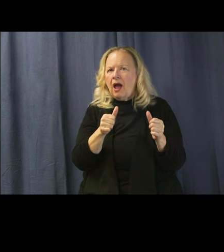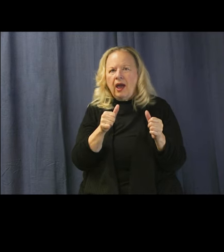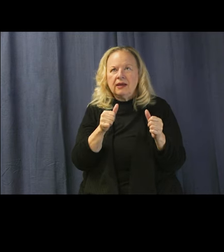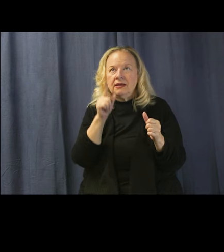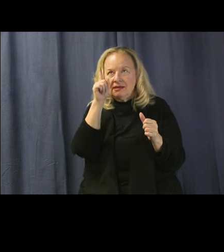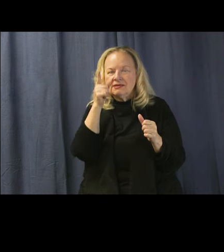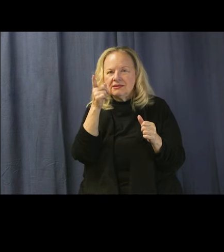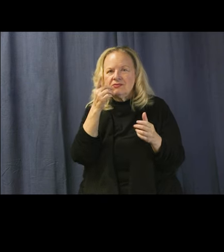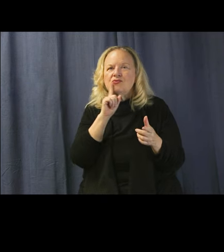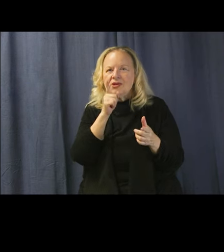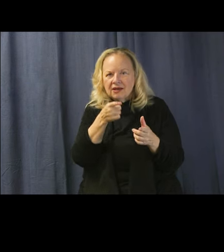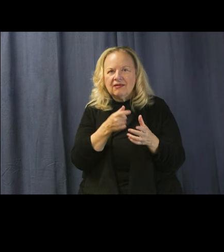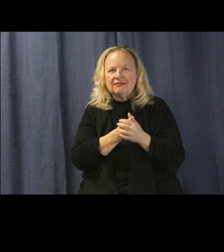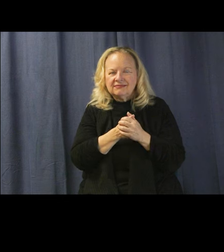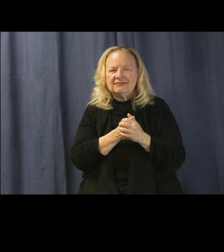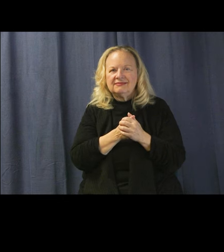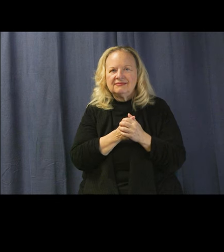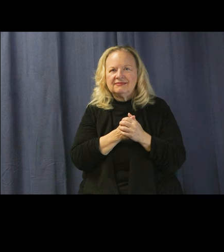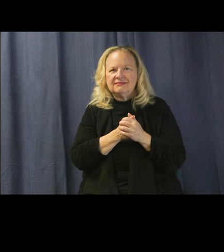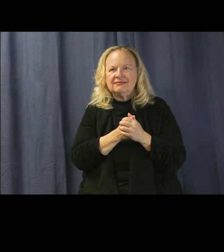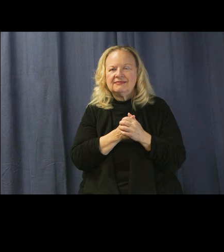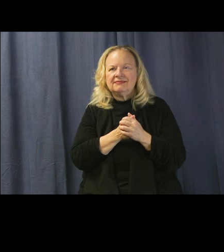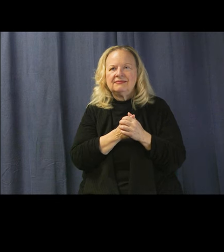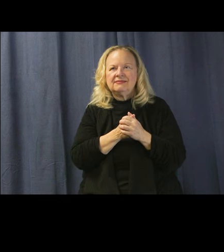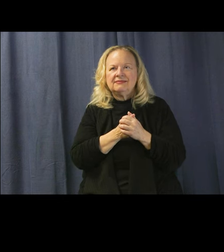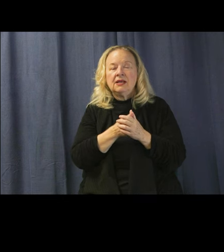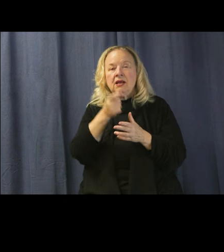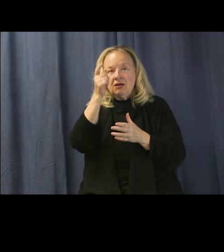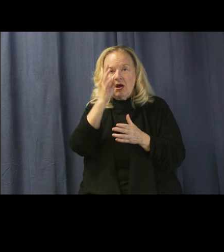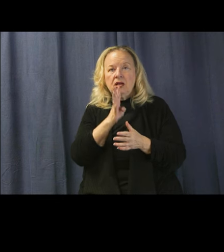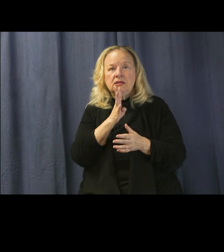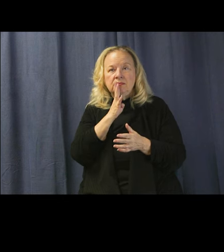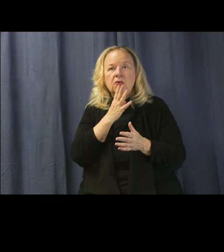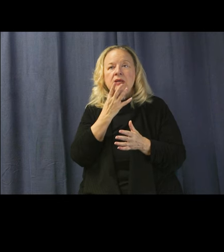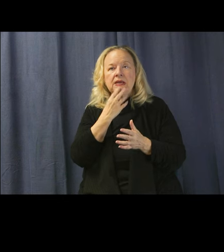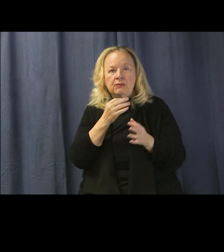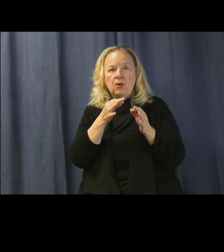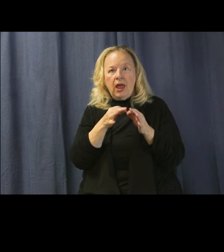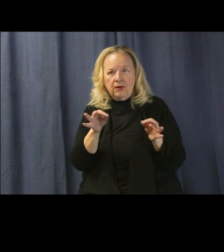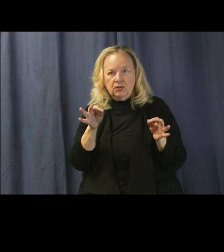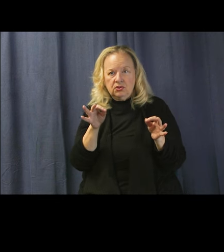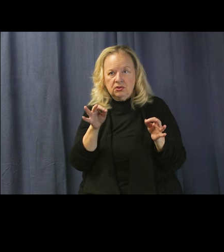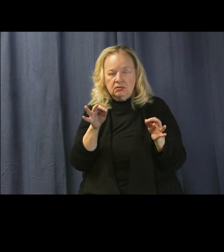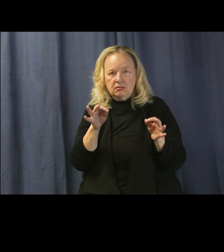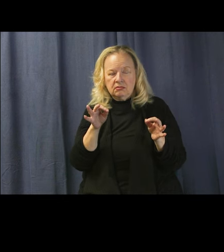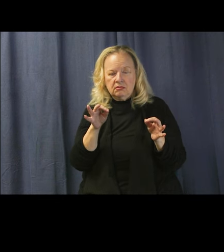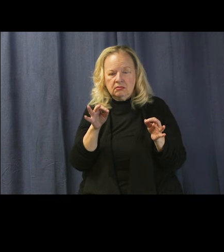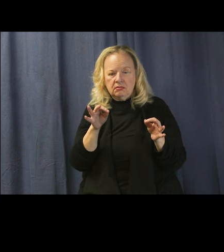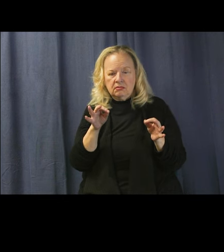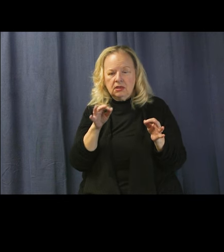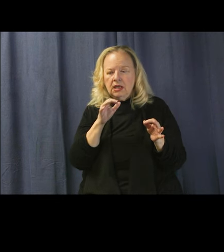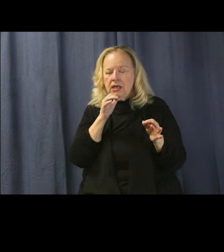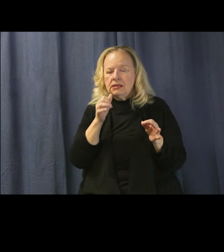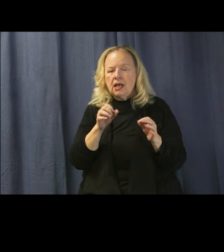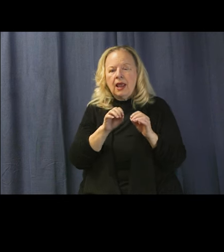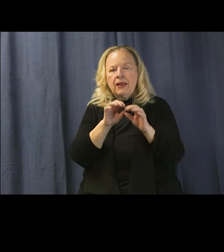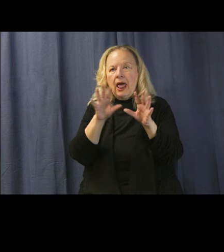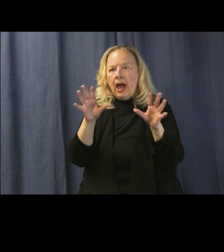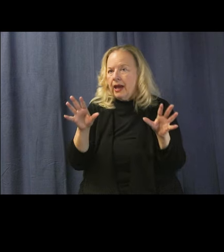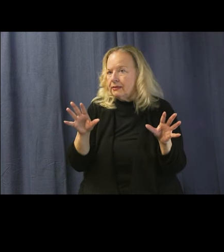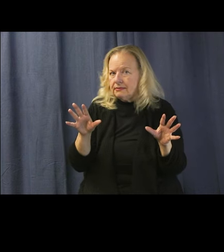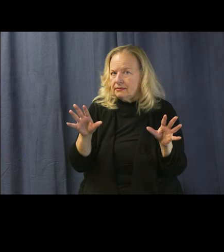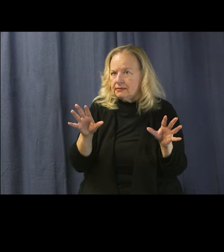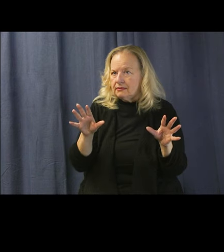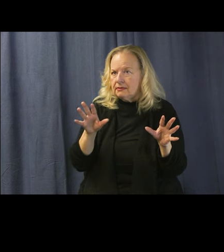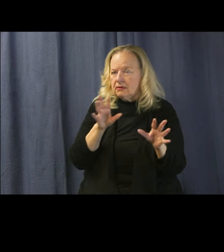a God. Okay, I believe that God spoke the Hebrew language. He didn't say, let there be light. He